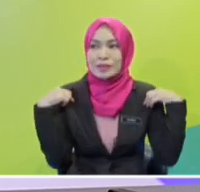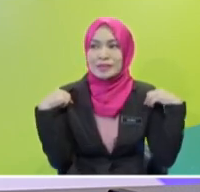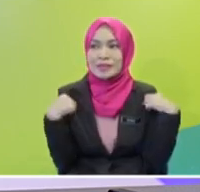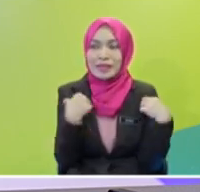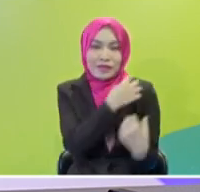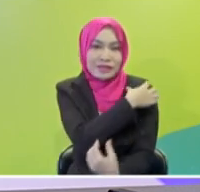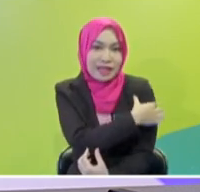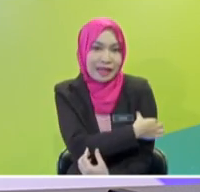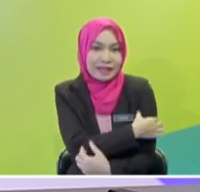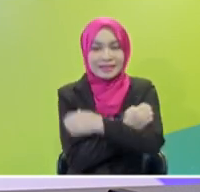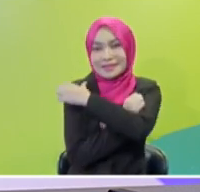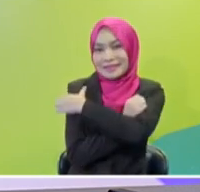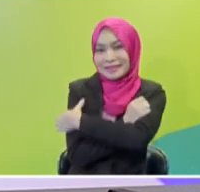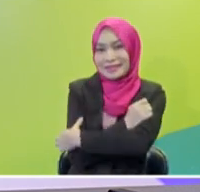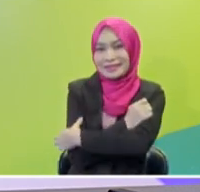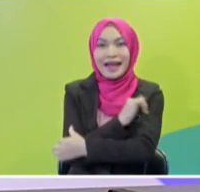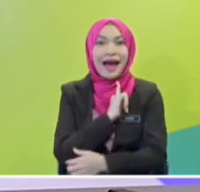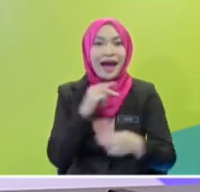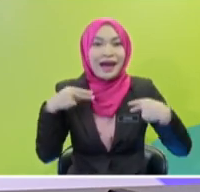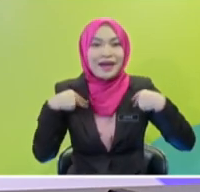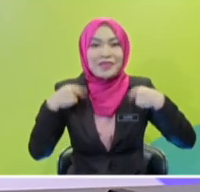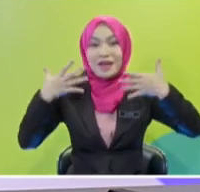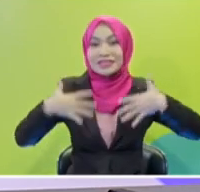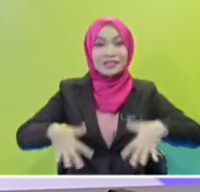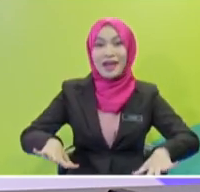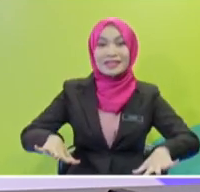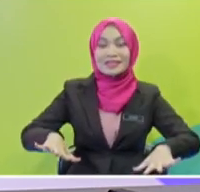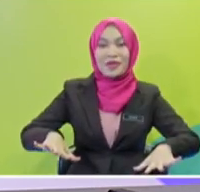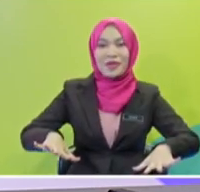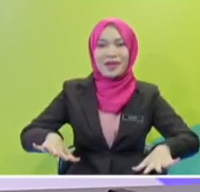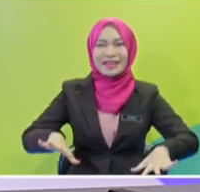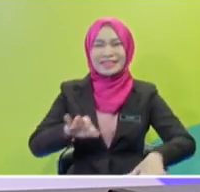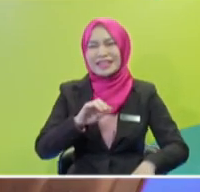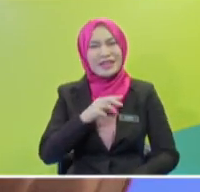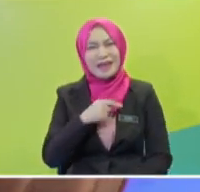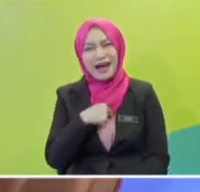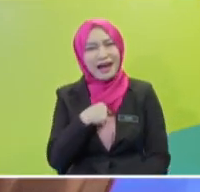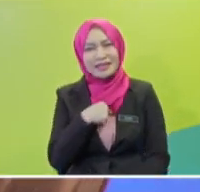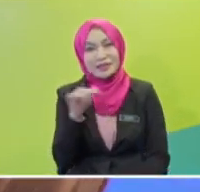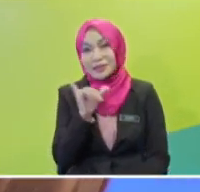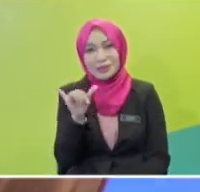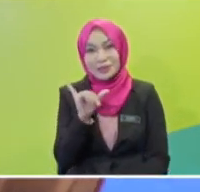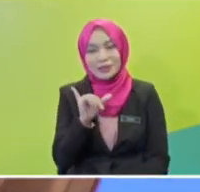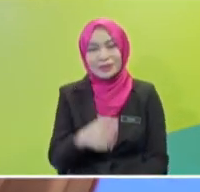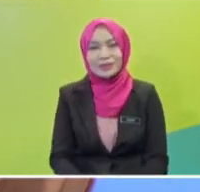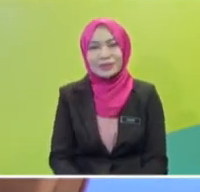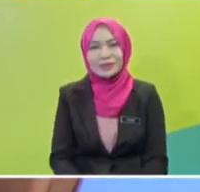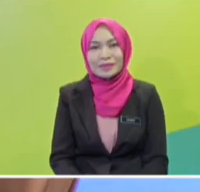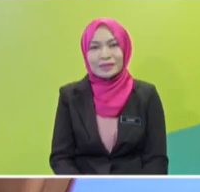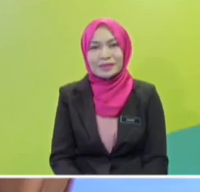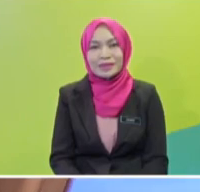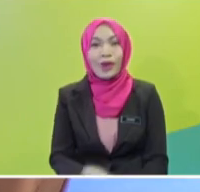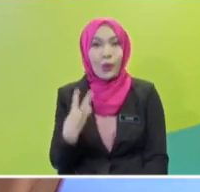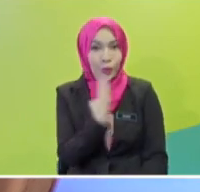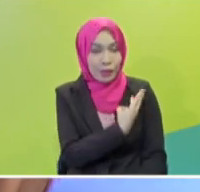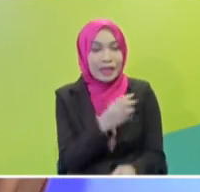Wow! I have a dress already. I have a yellow dress. Too. I have a red dress. Okay, now we can do